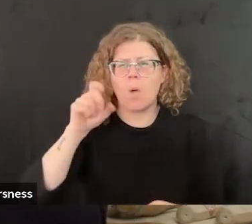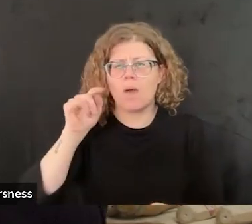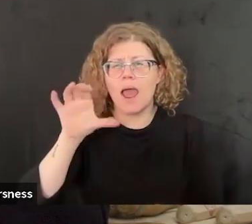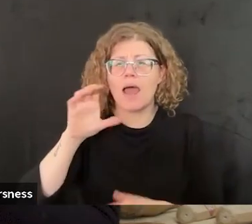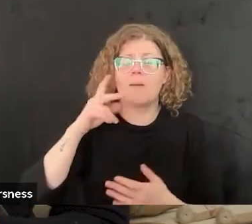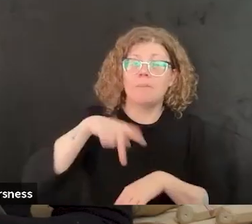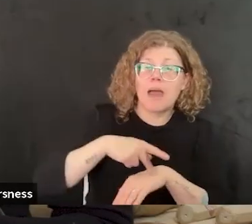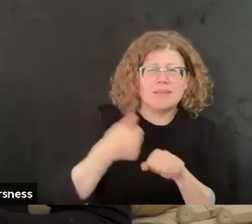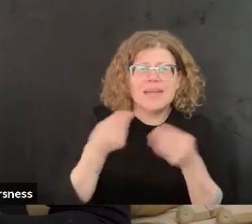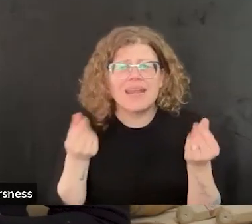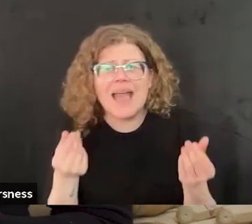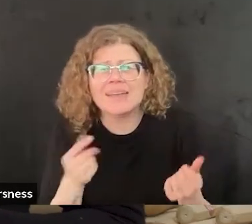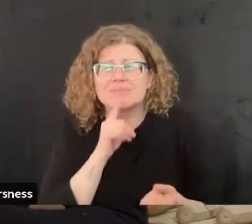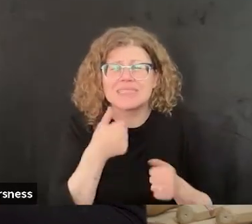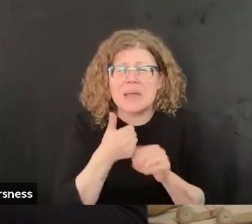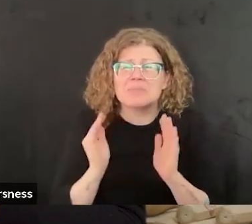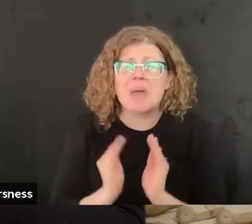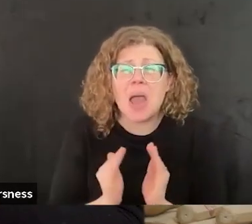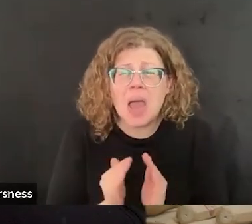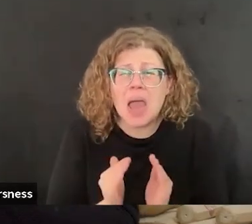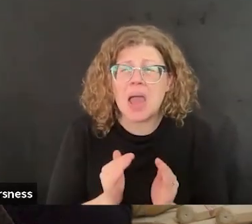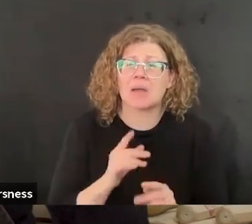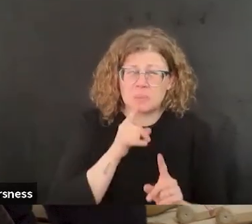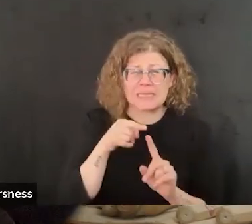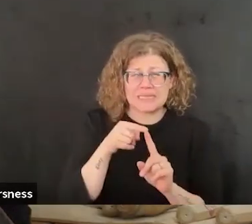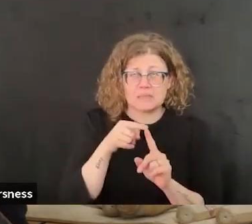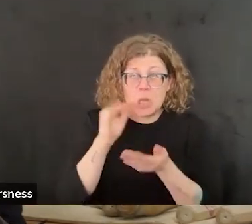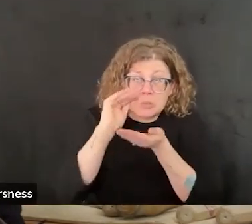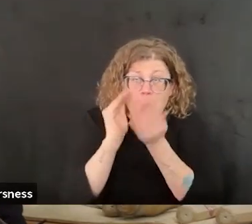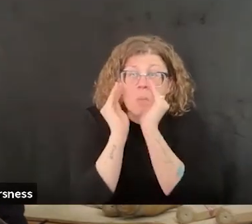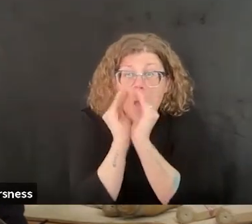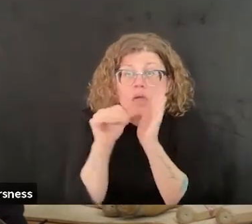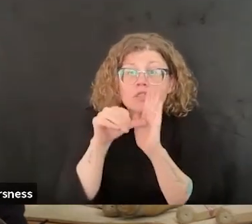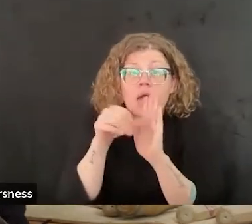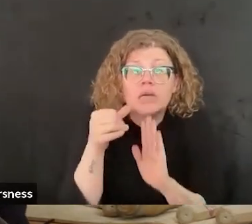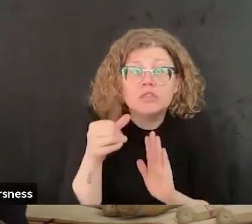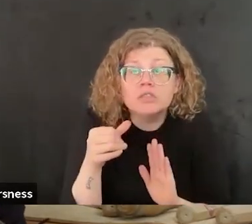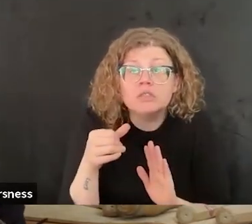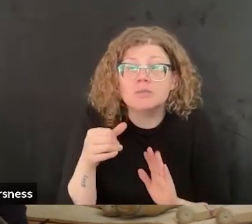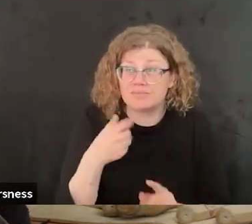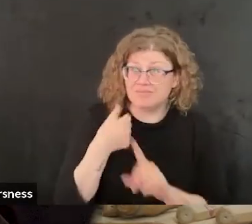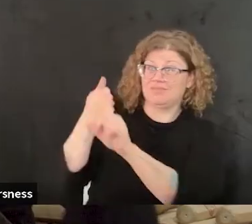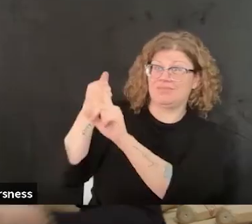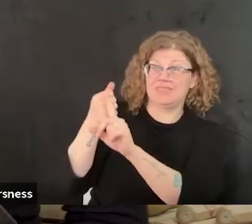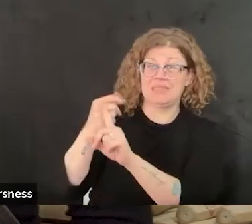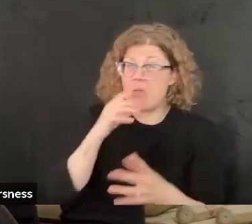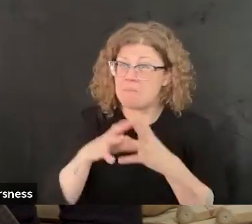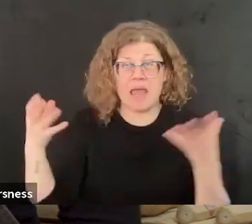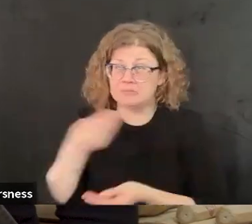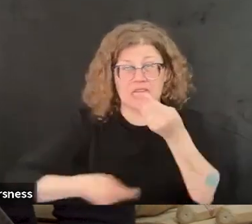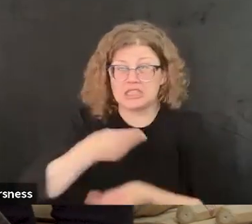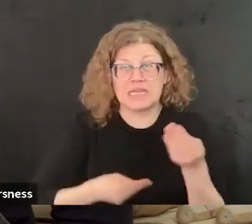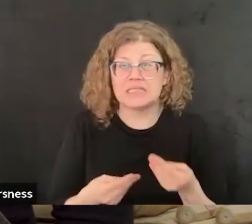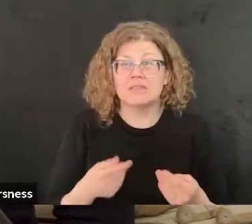small piece of land. So basically, it was all set up to have a tiny little sculpture because there was no